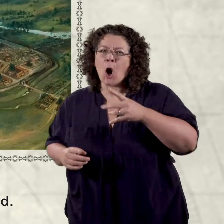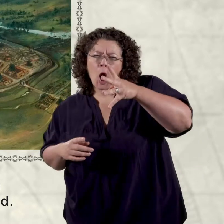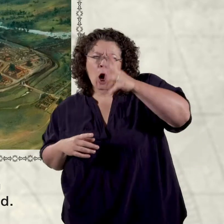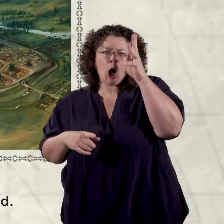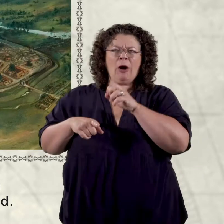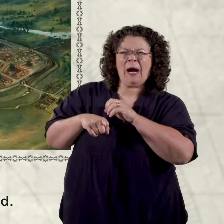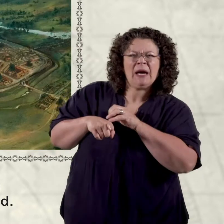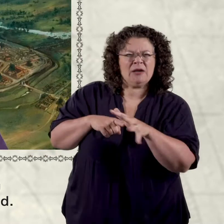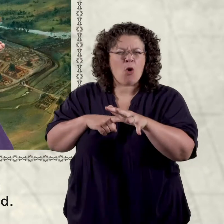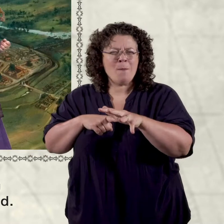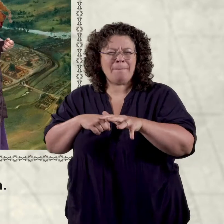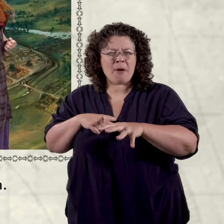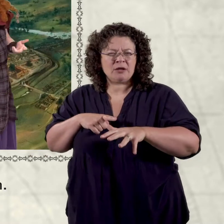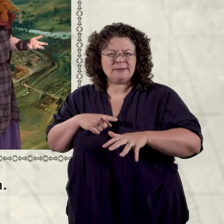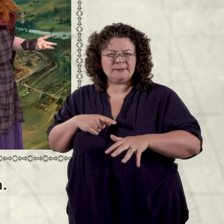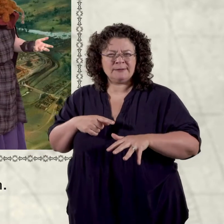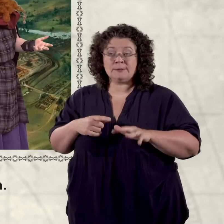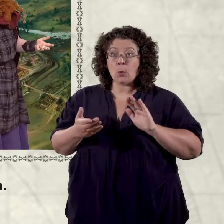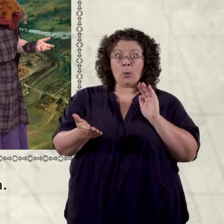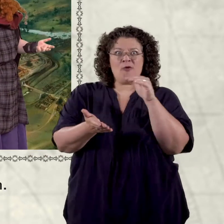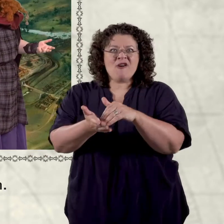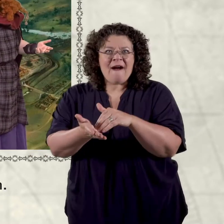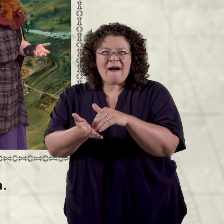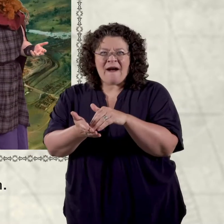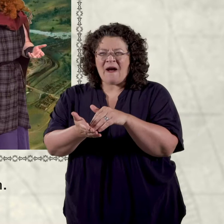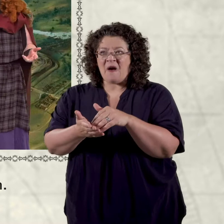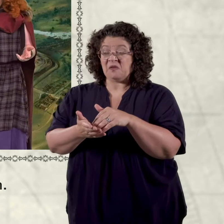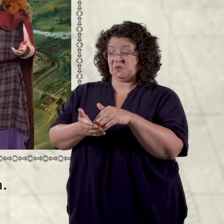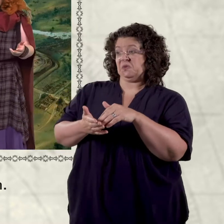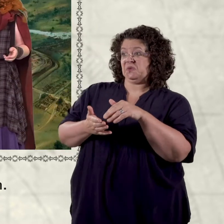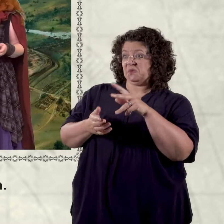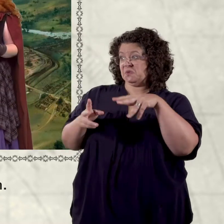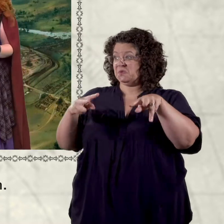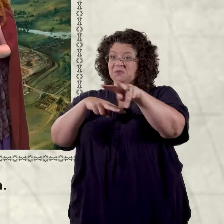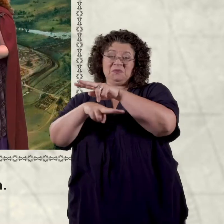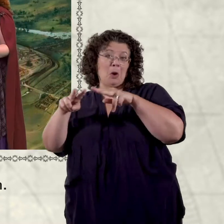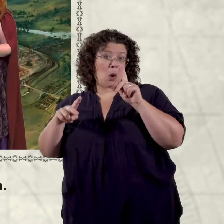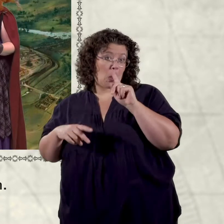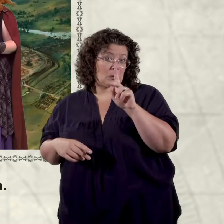Roman blood. And we arrived in Camel o' Dunham.